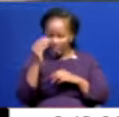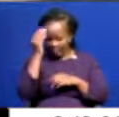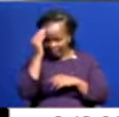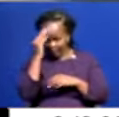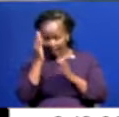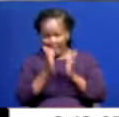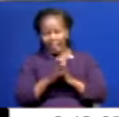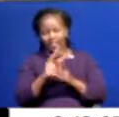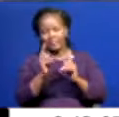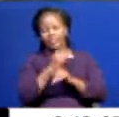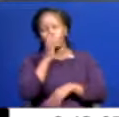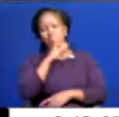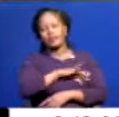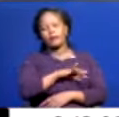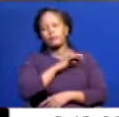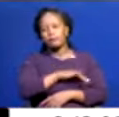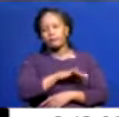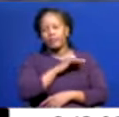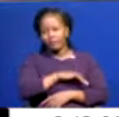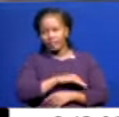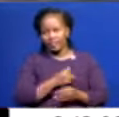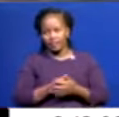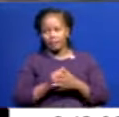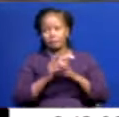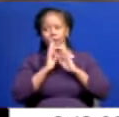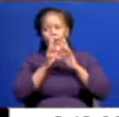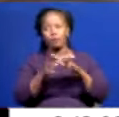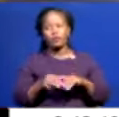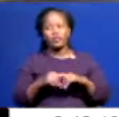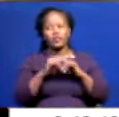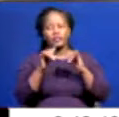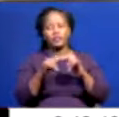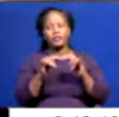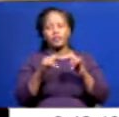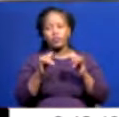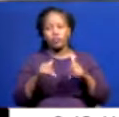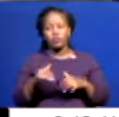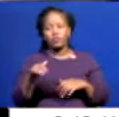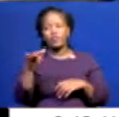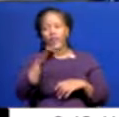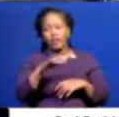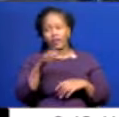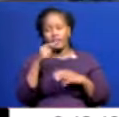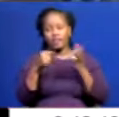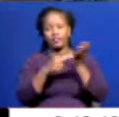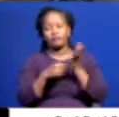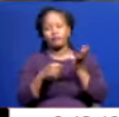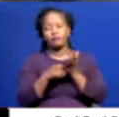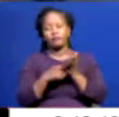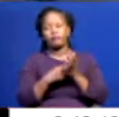earners. Seraphine Nairobi reporting for Prime Edition from the Jeremiah Nyaga Technical Institute.